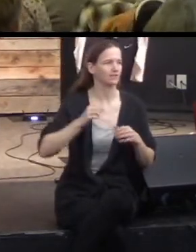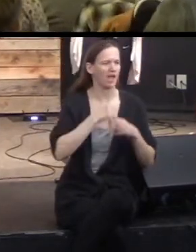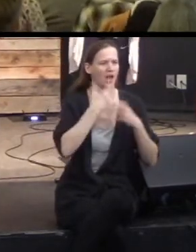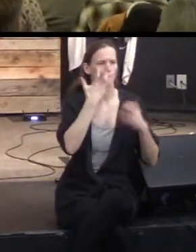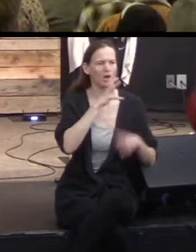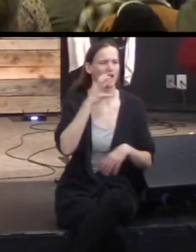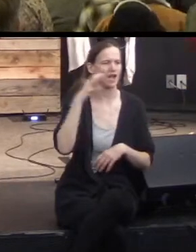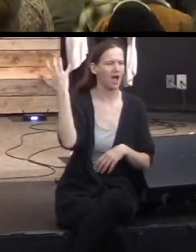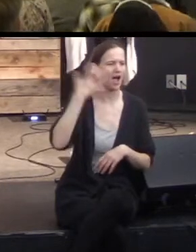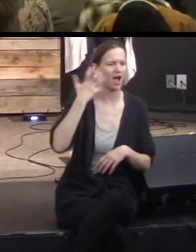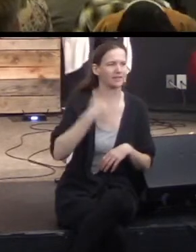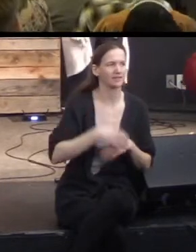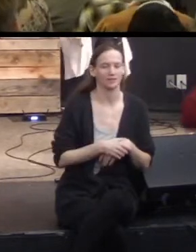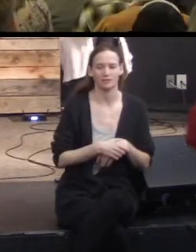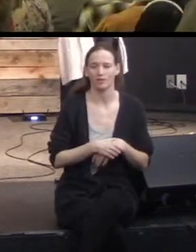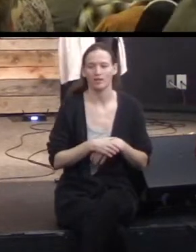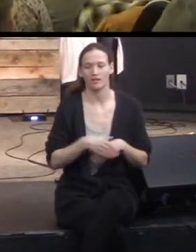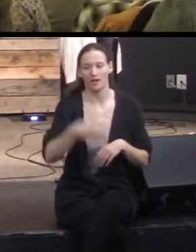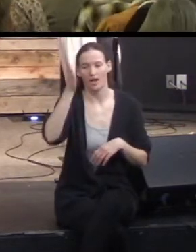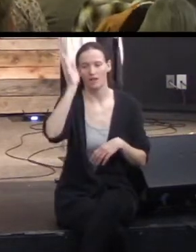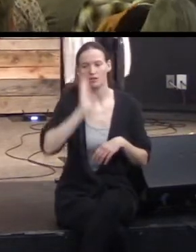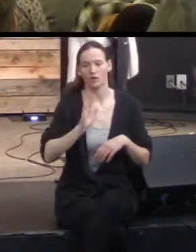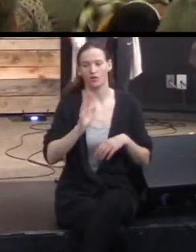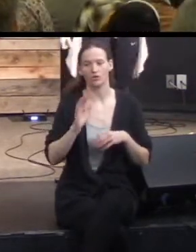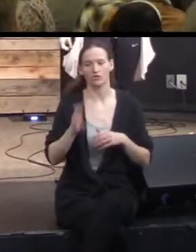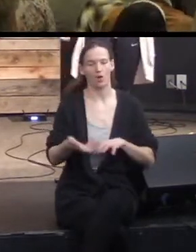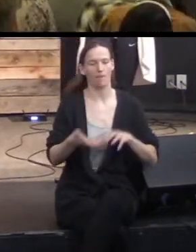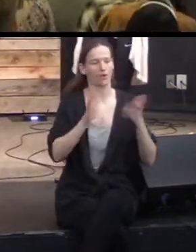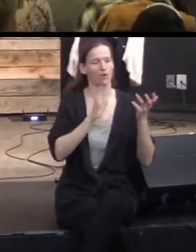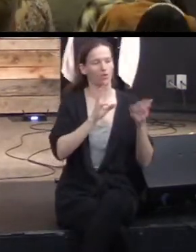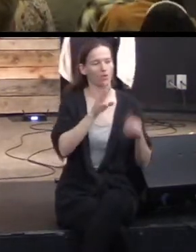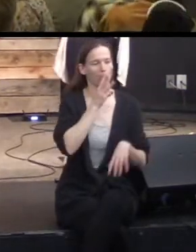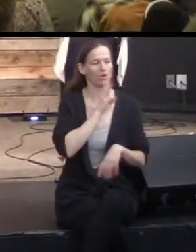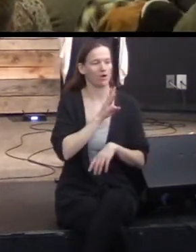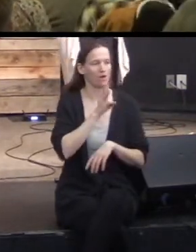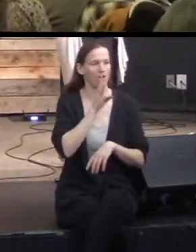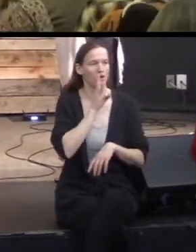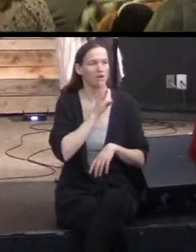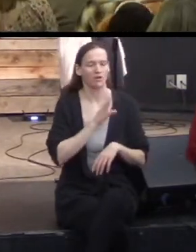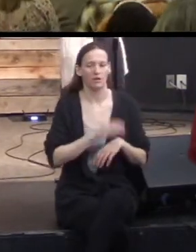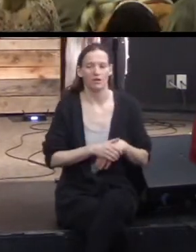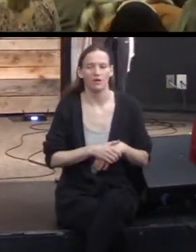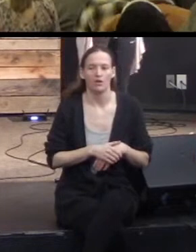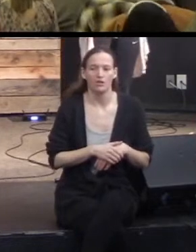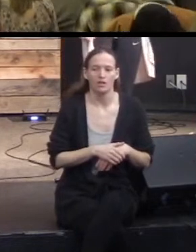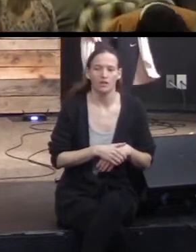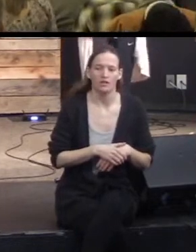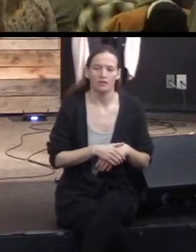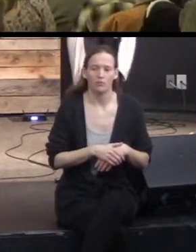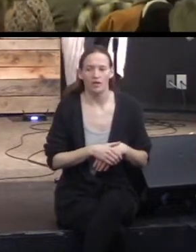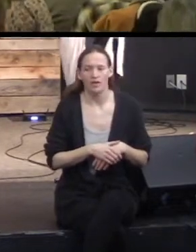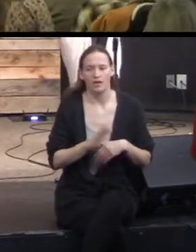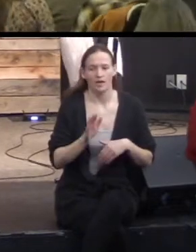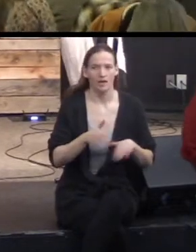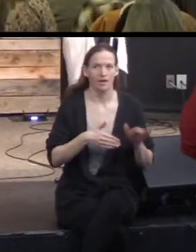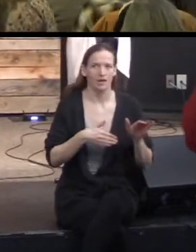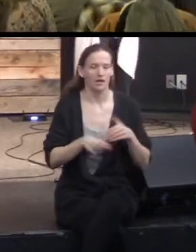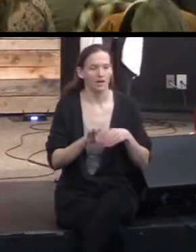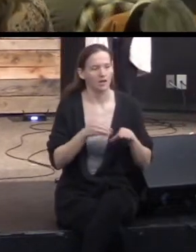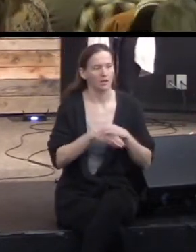is fiery hot. Come on. God's gonna trouble the water. Oh, we're singing,